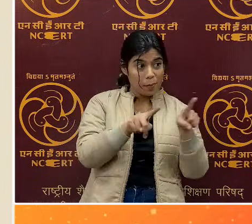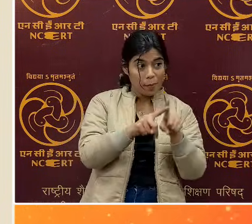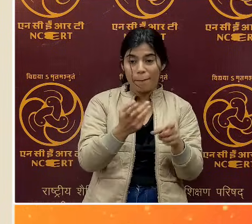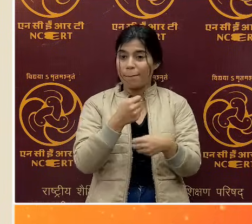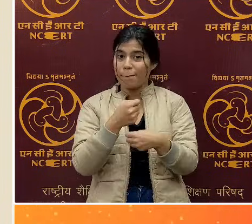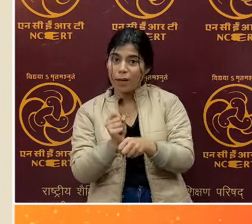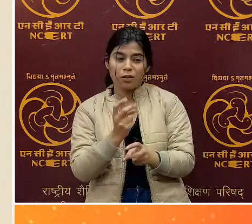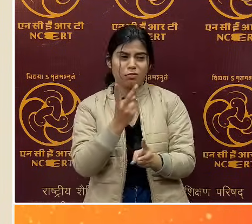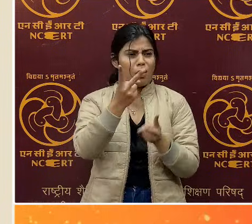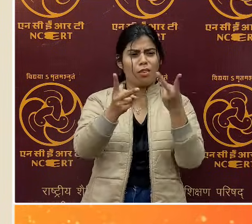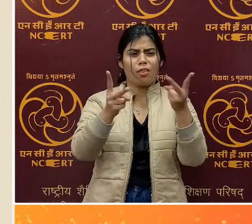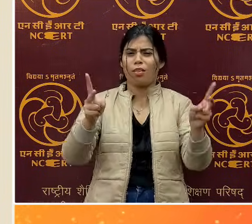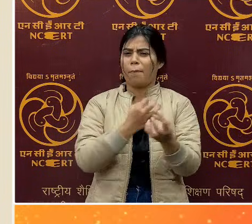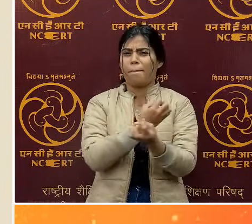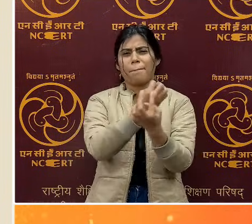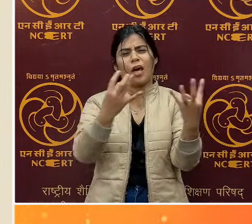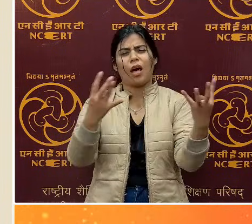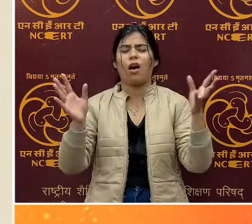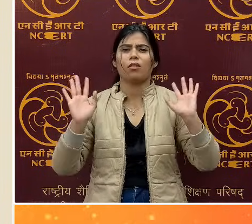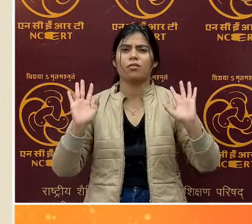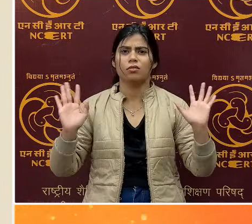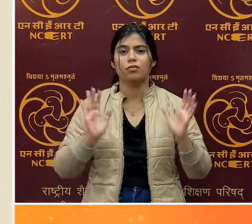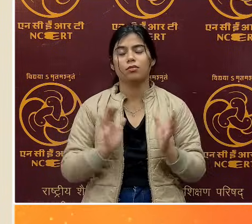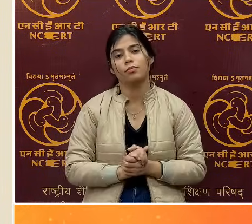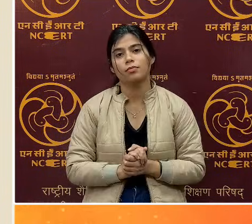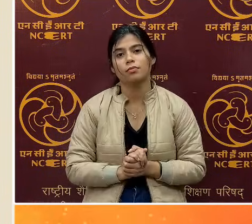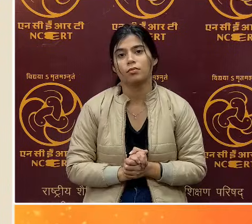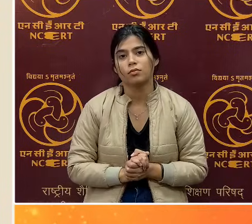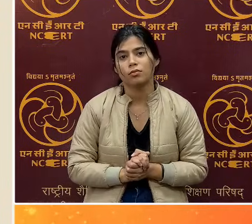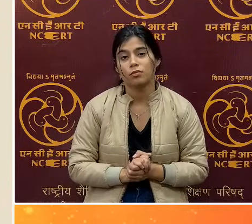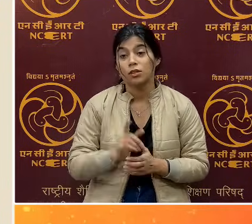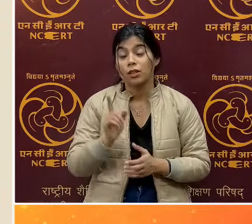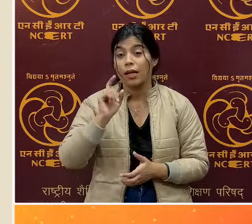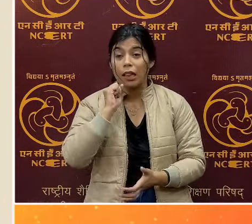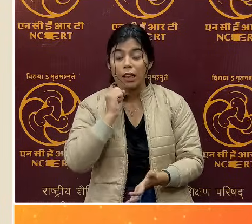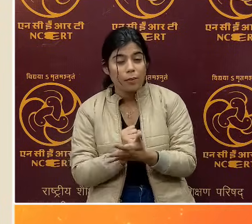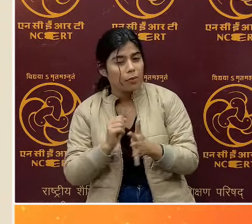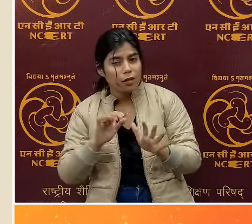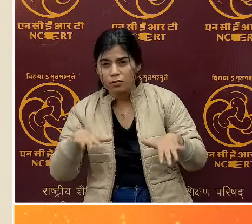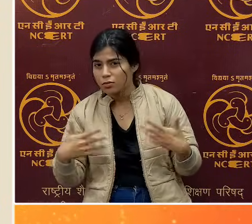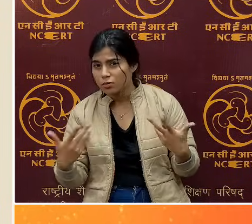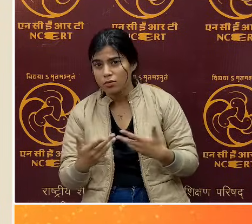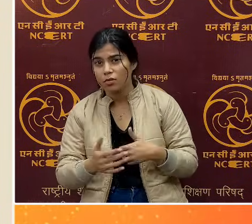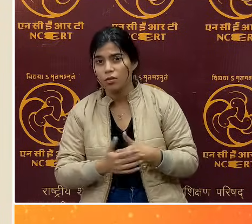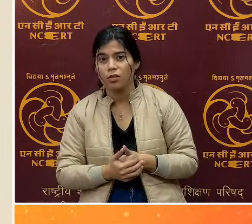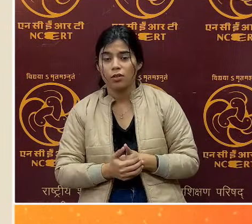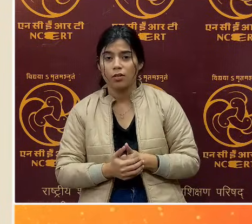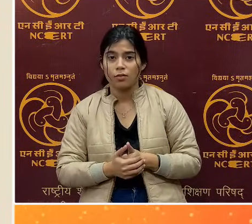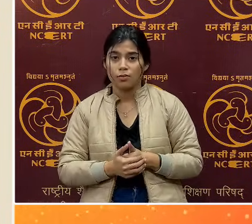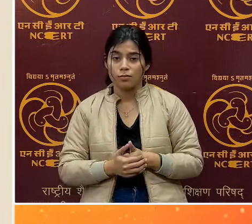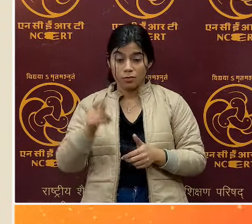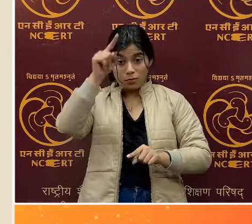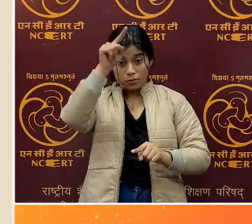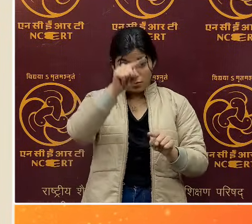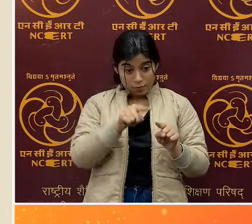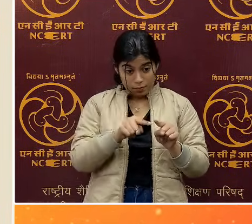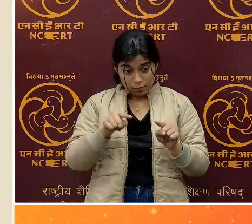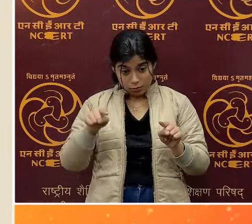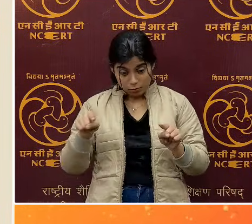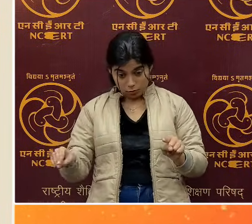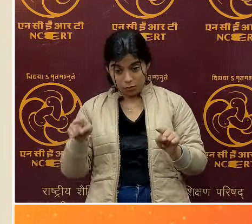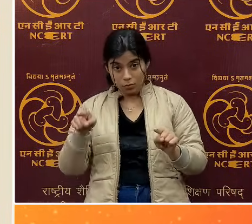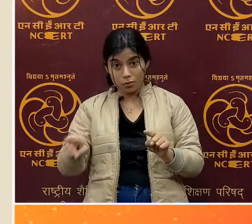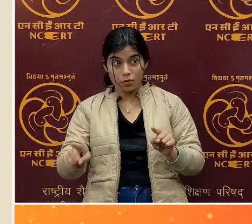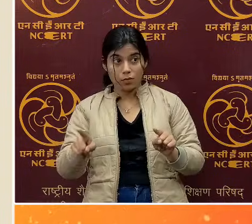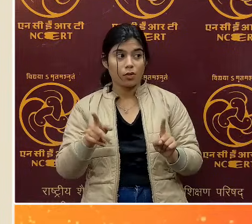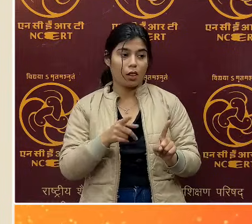of image that are being formed over here, it depends on the angle over which we are